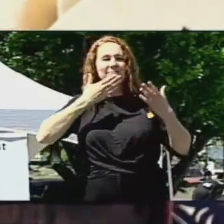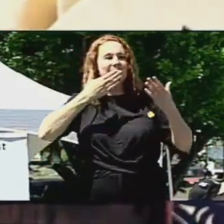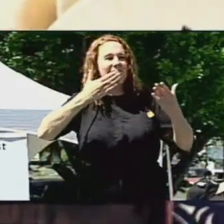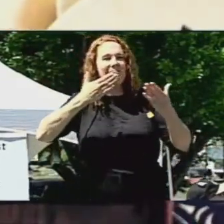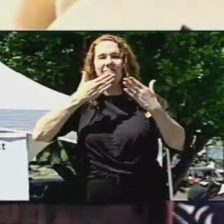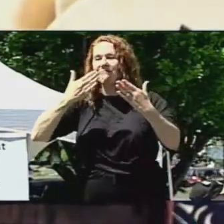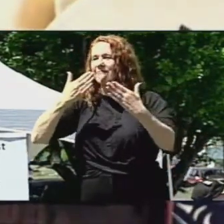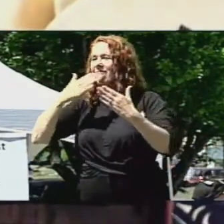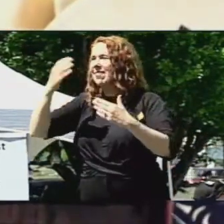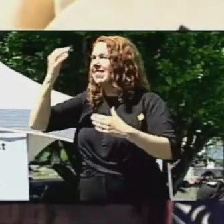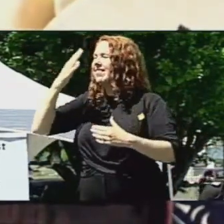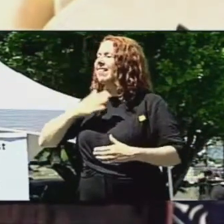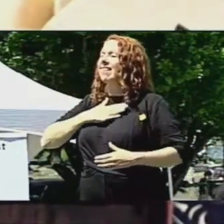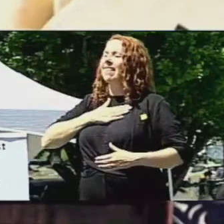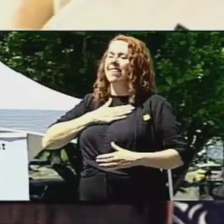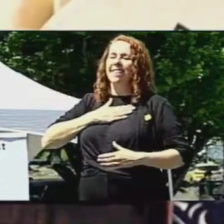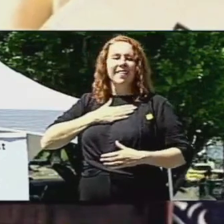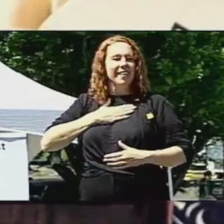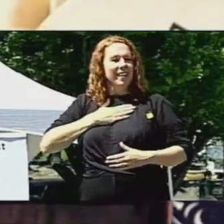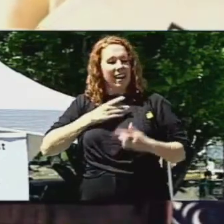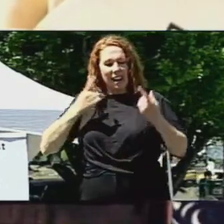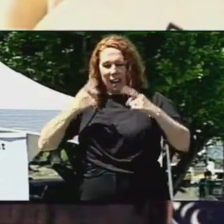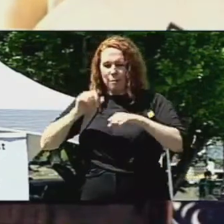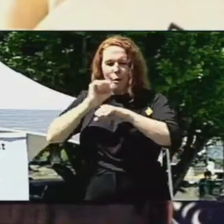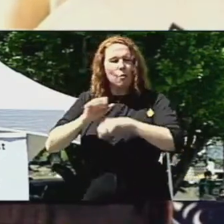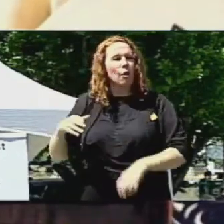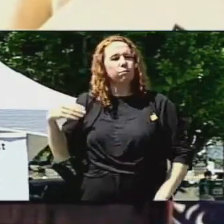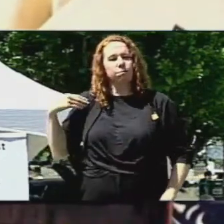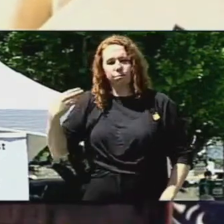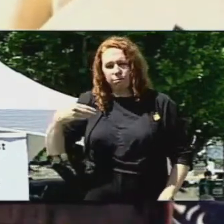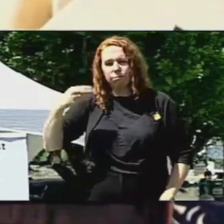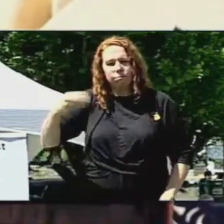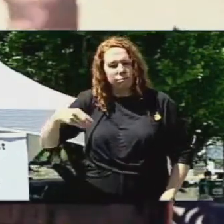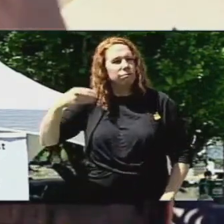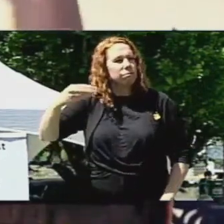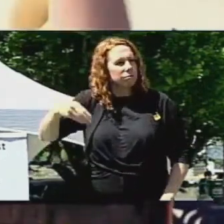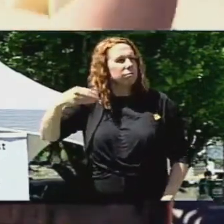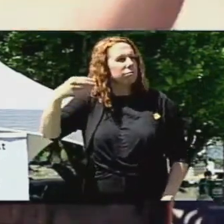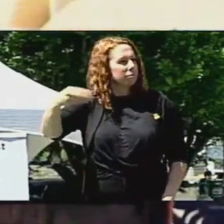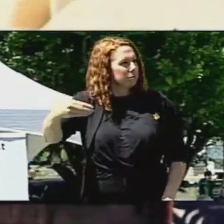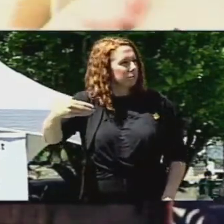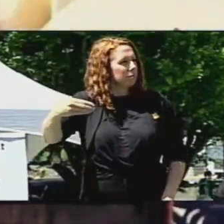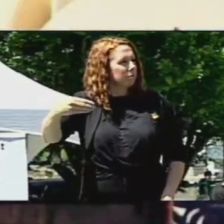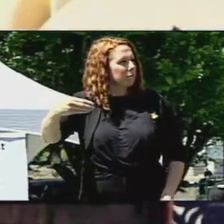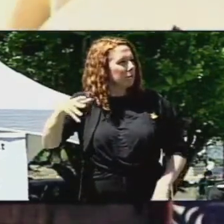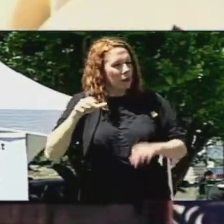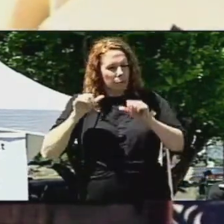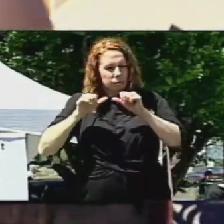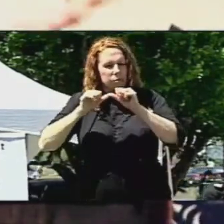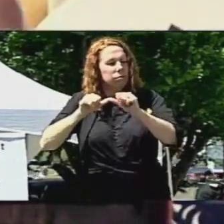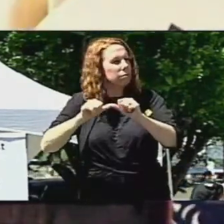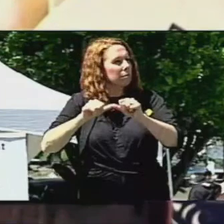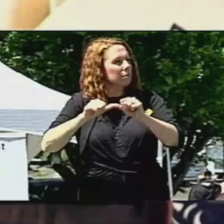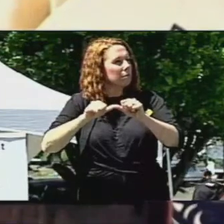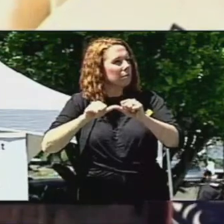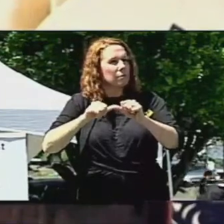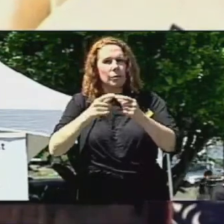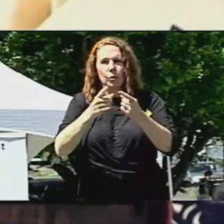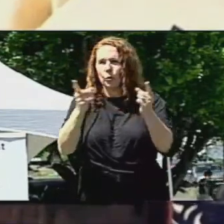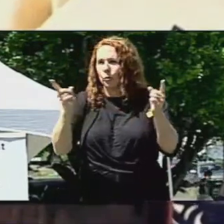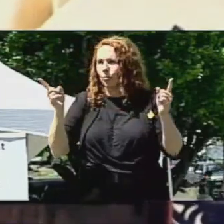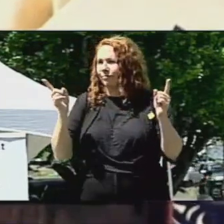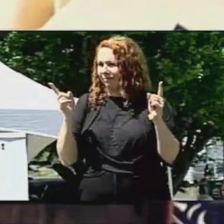that all of the work that has come down this line, this unbroken line from generation to generation, has resulted in